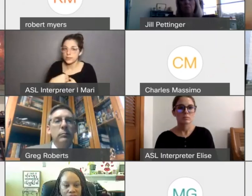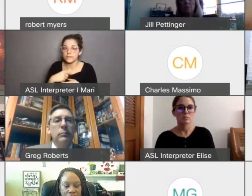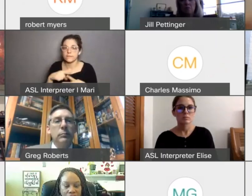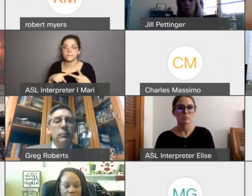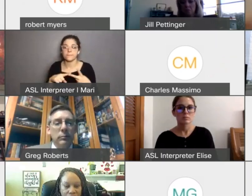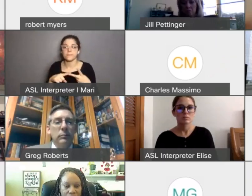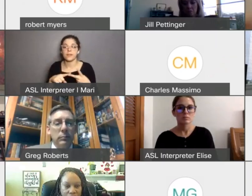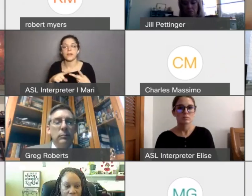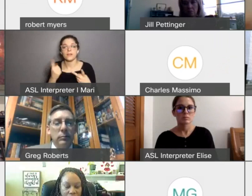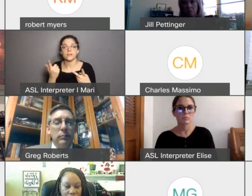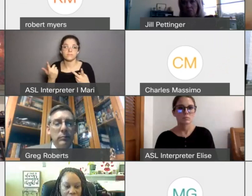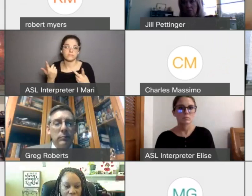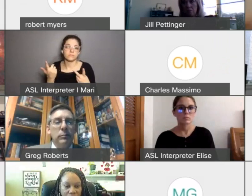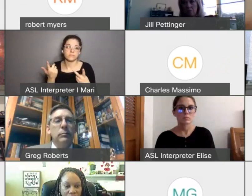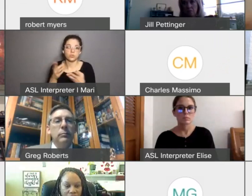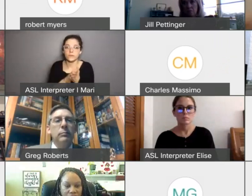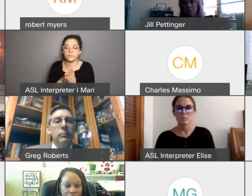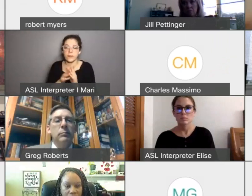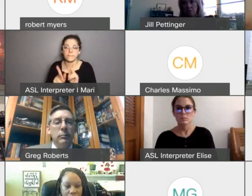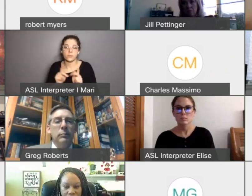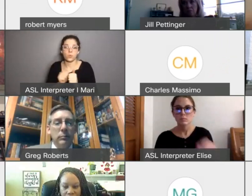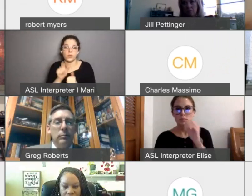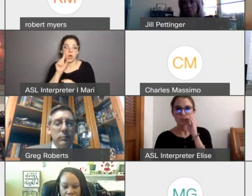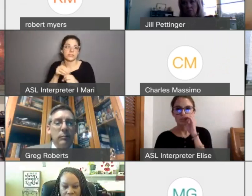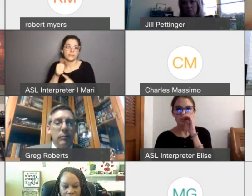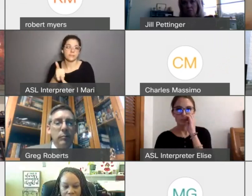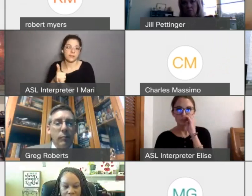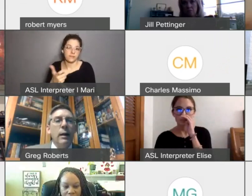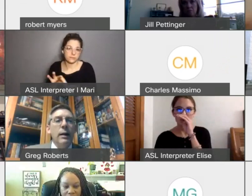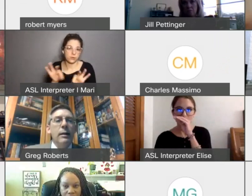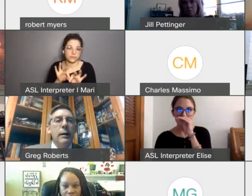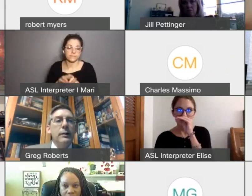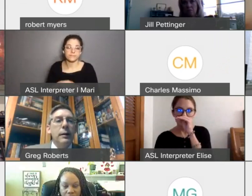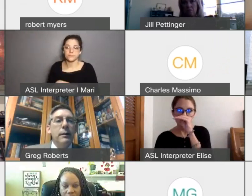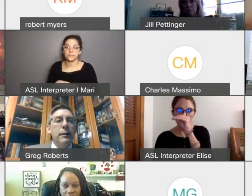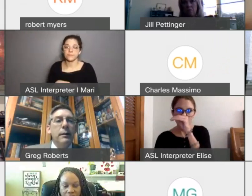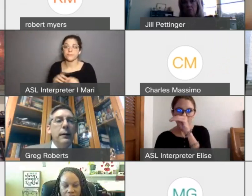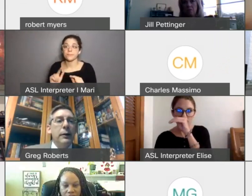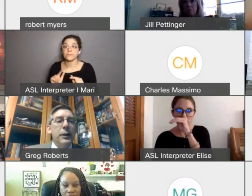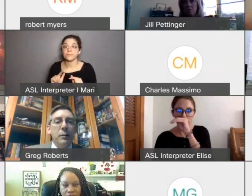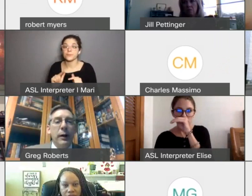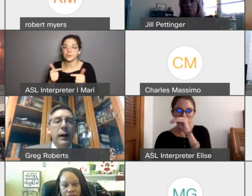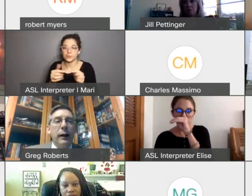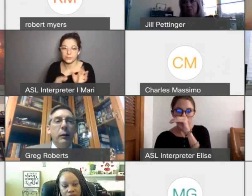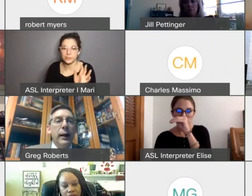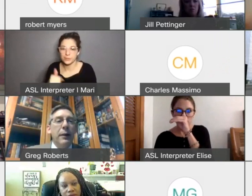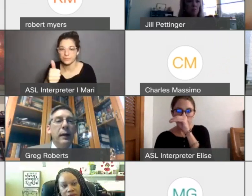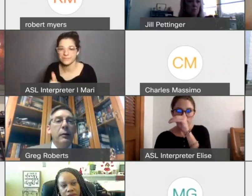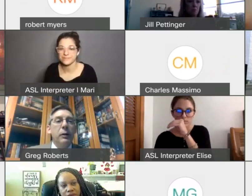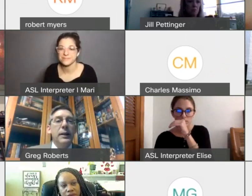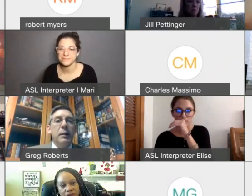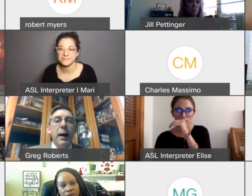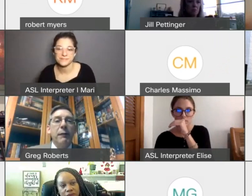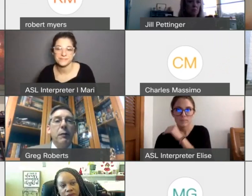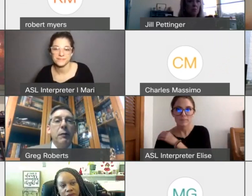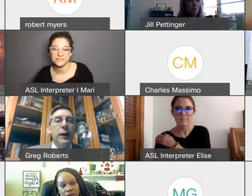and that it definitely is driven by people with autism. Yes, thank you, Chairperson Burke. What I think